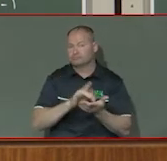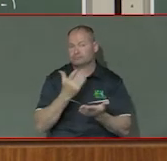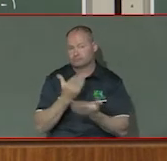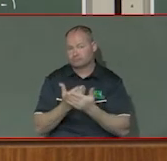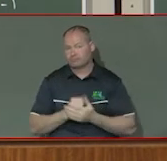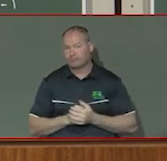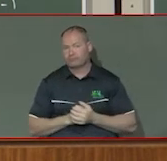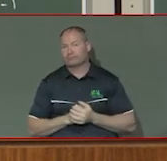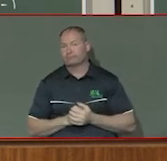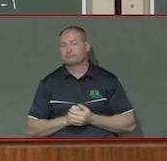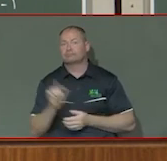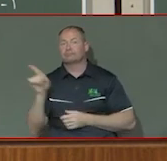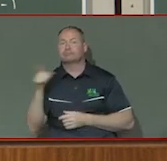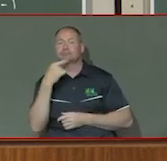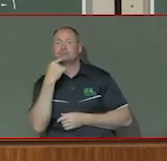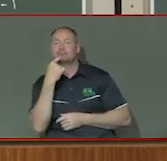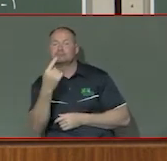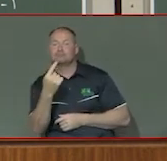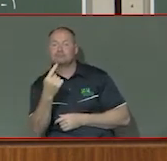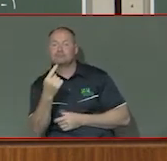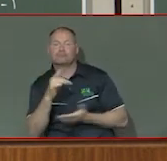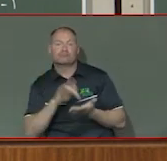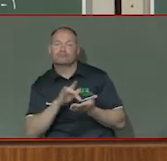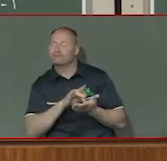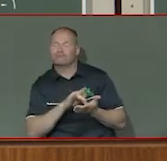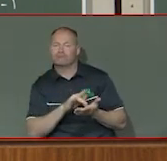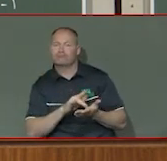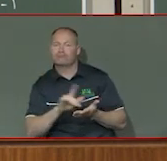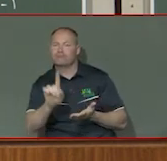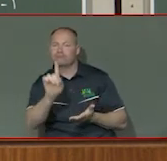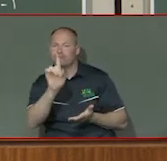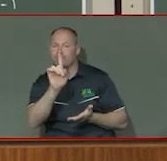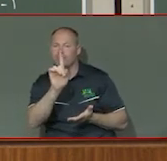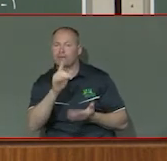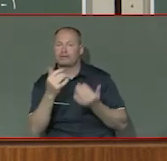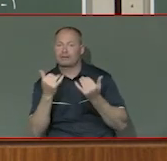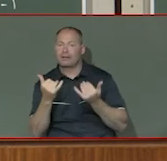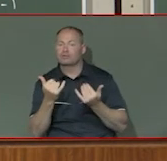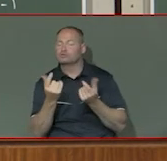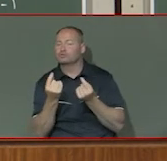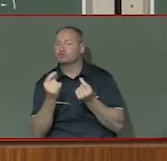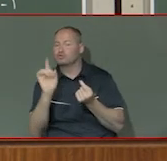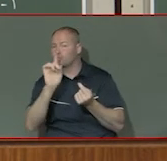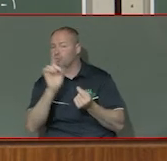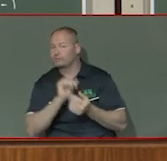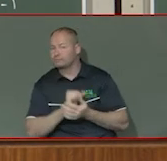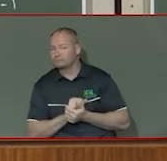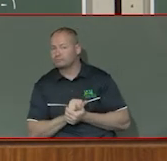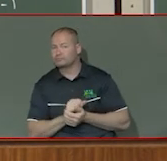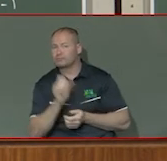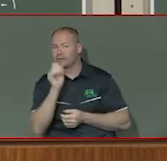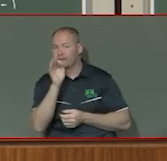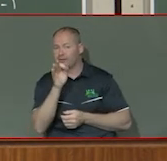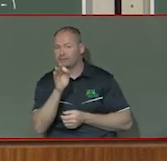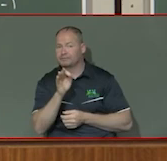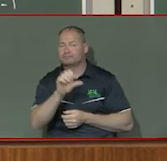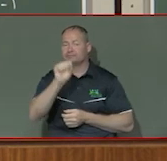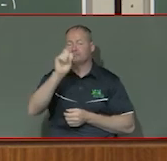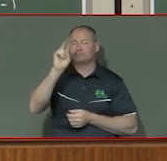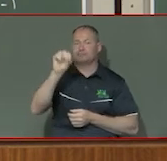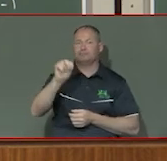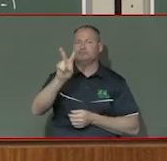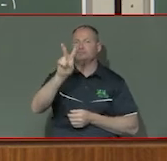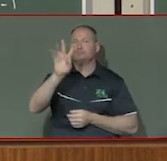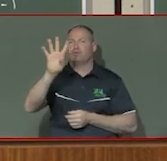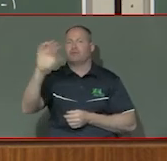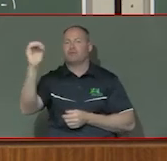Even if they say do not use a calculator, you can use it, provided you do the following. If it's sine of 240, I cannot